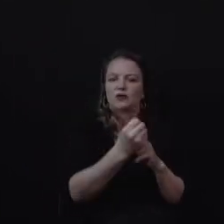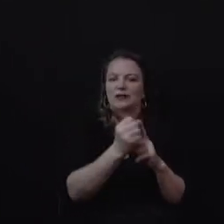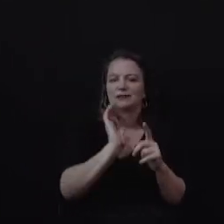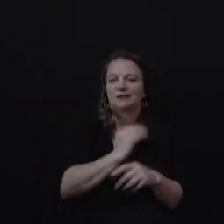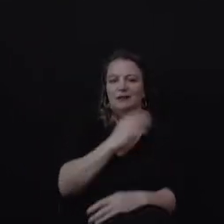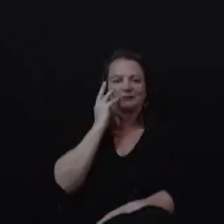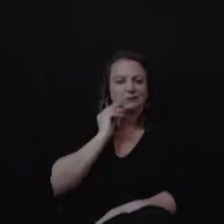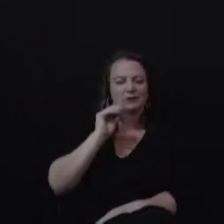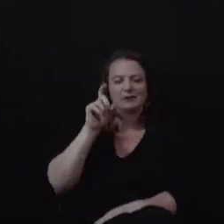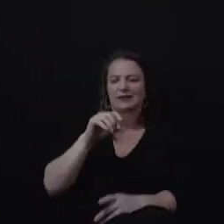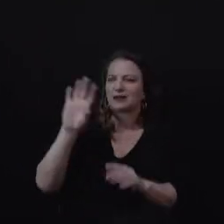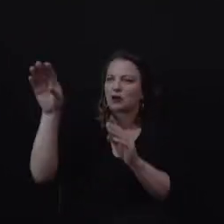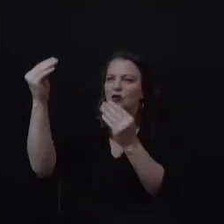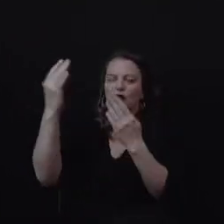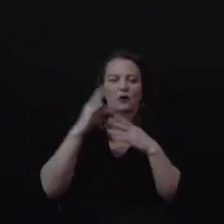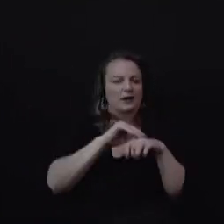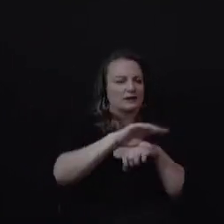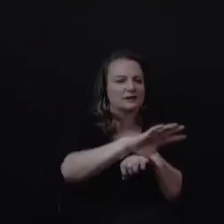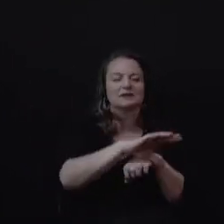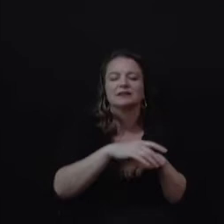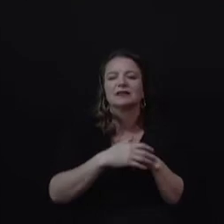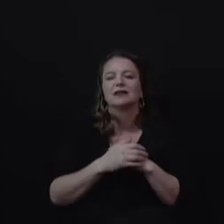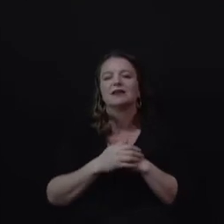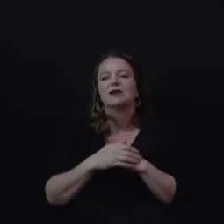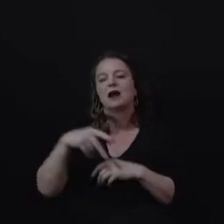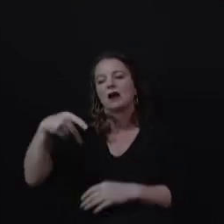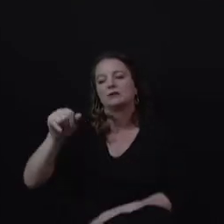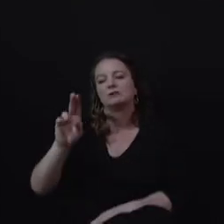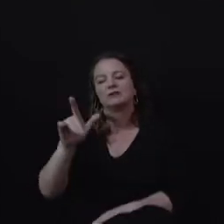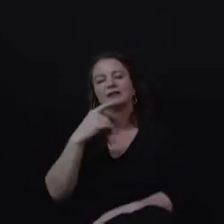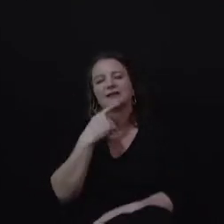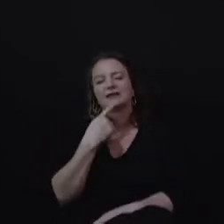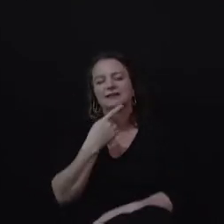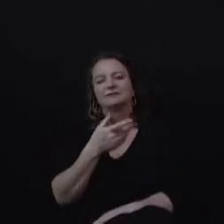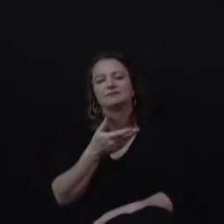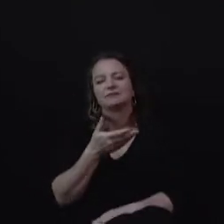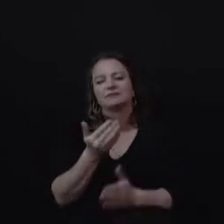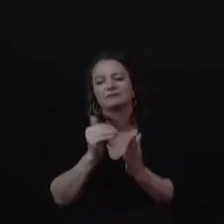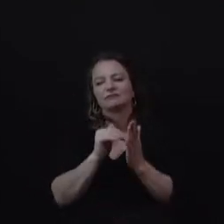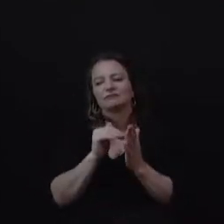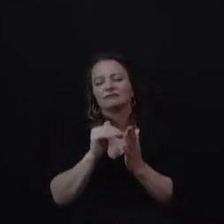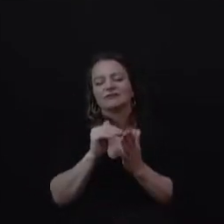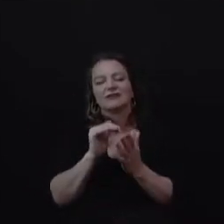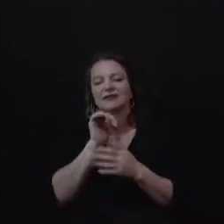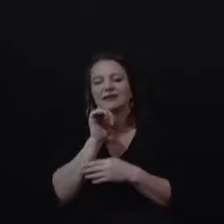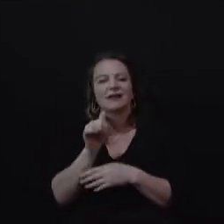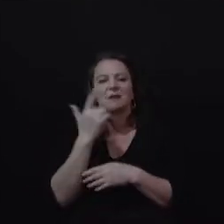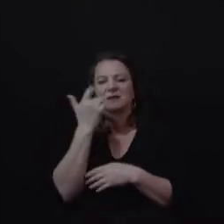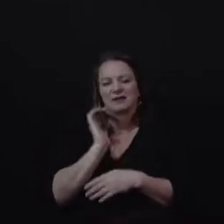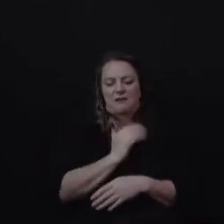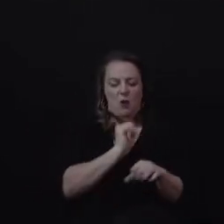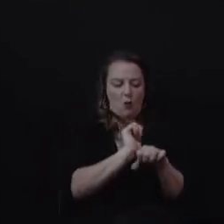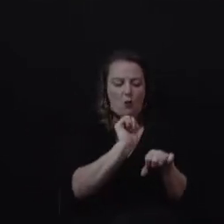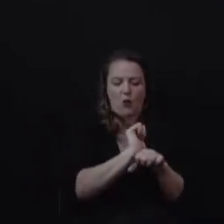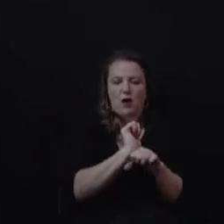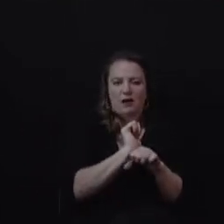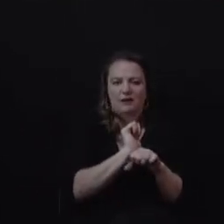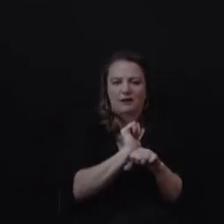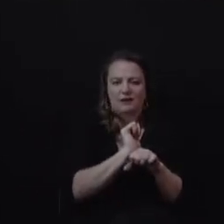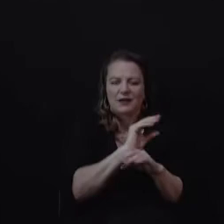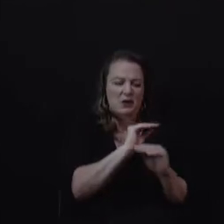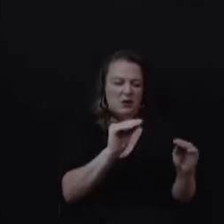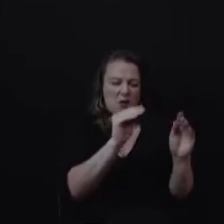we need grace. Paul goes on to say, it's not a result of our works, so that no man can boast.